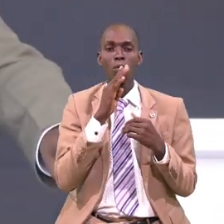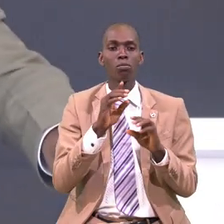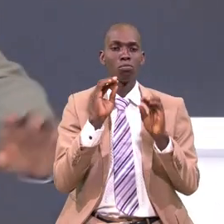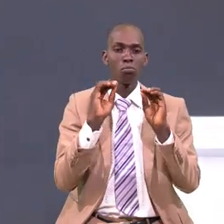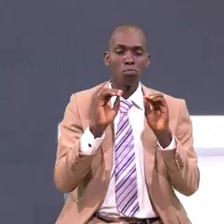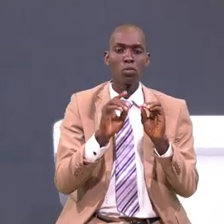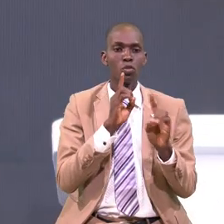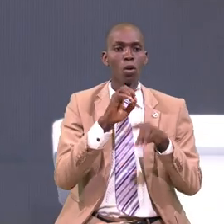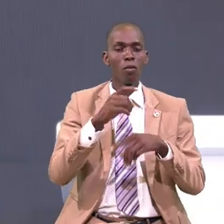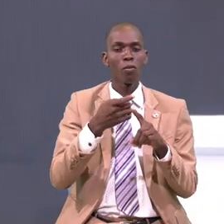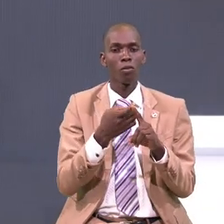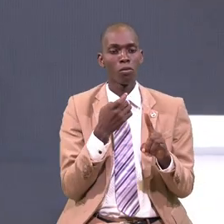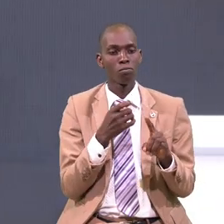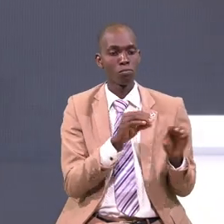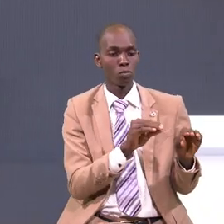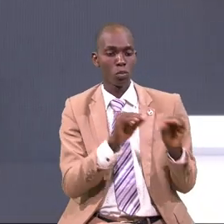unto glory.